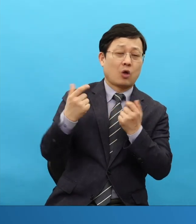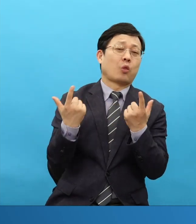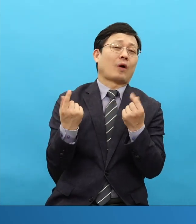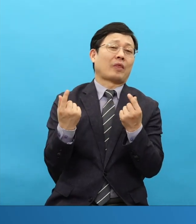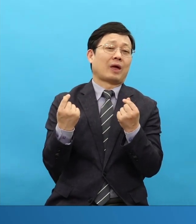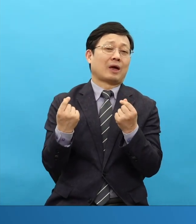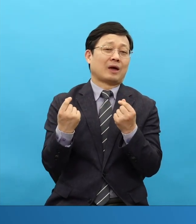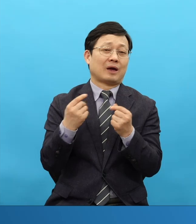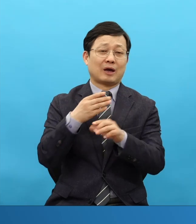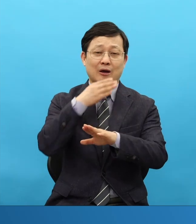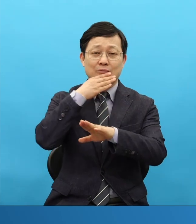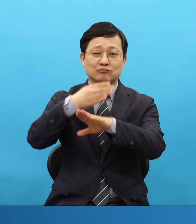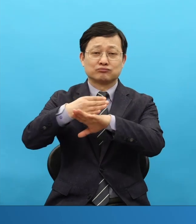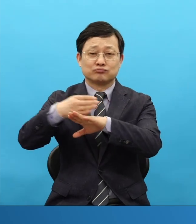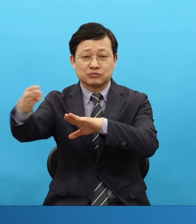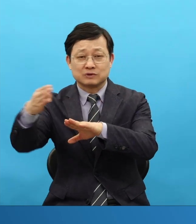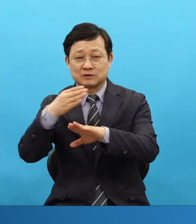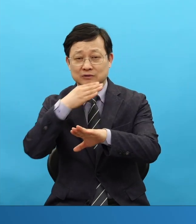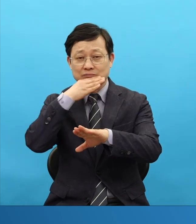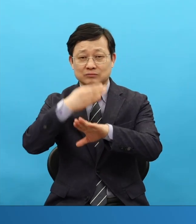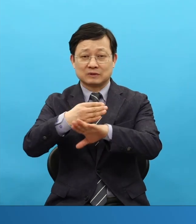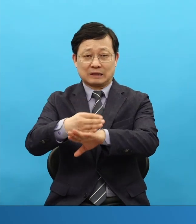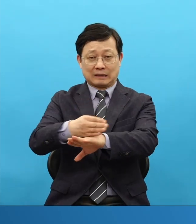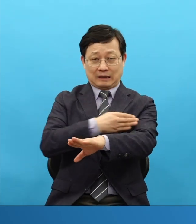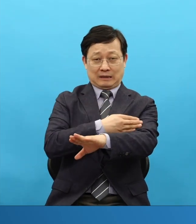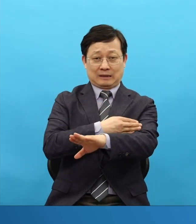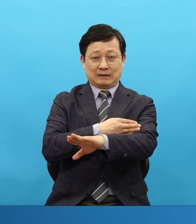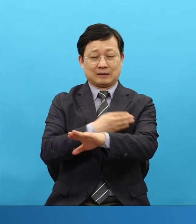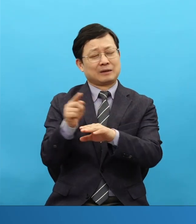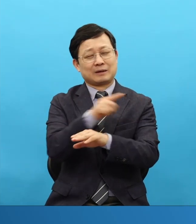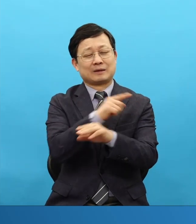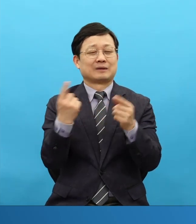is split up apart from us.